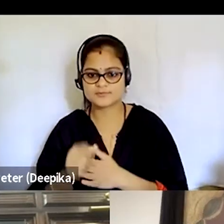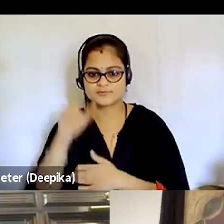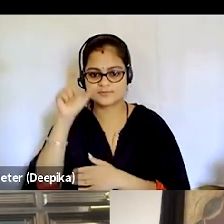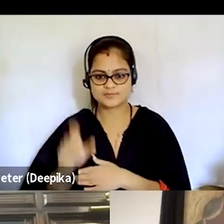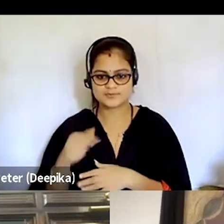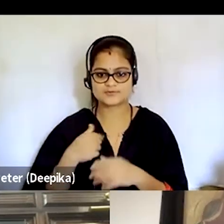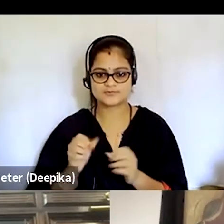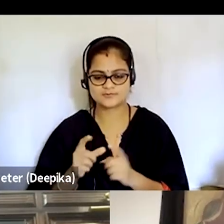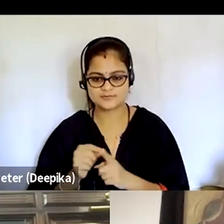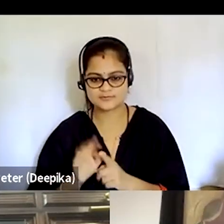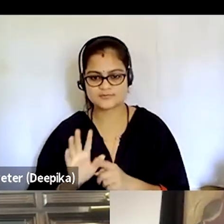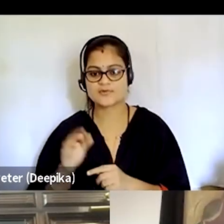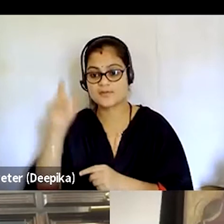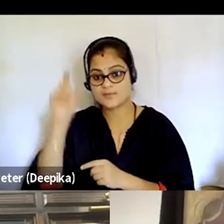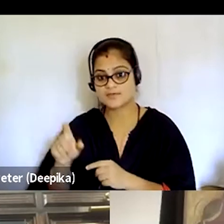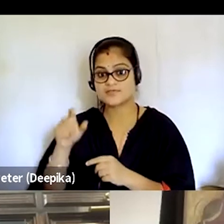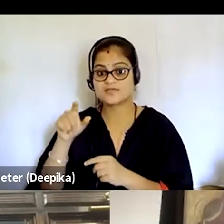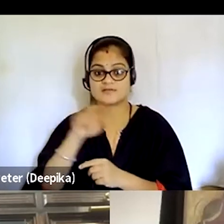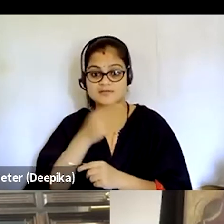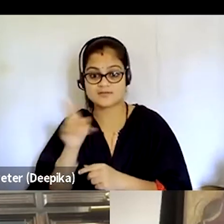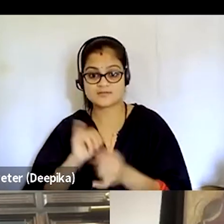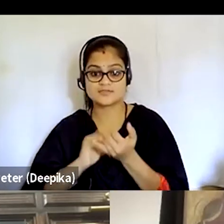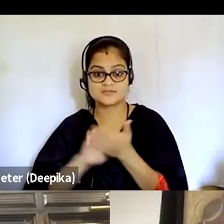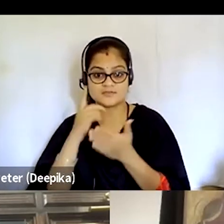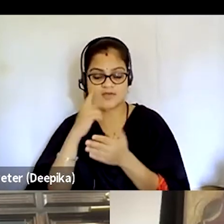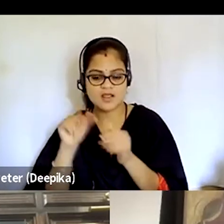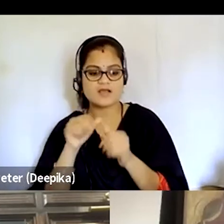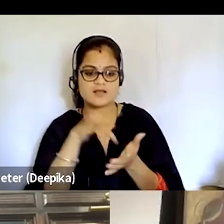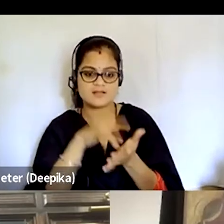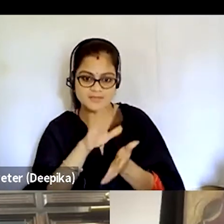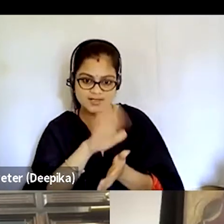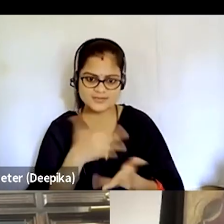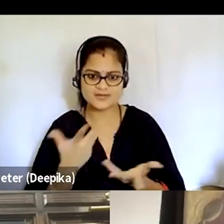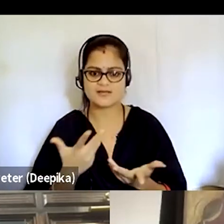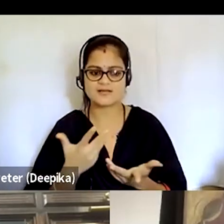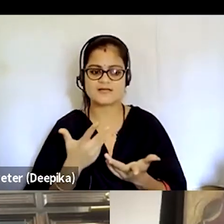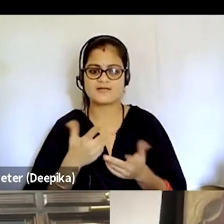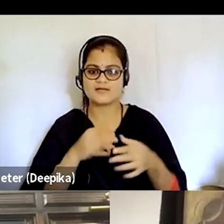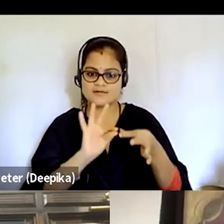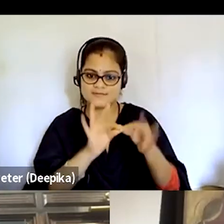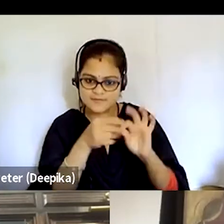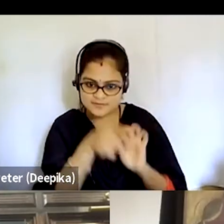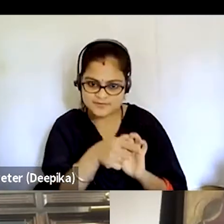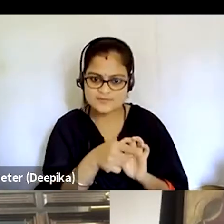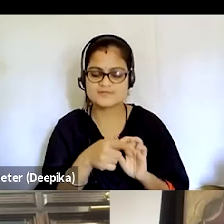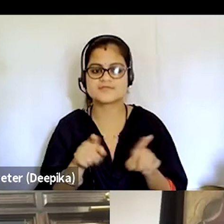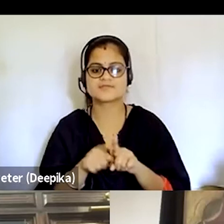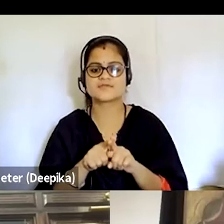a boy called Shiva who said, I have this place, and why don't we look at it and make it a cafe.